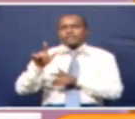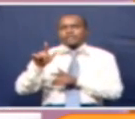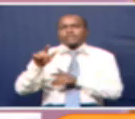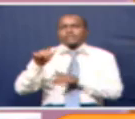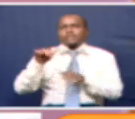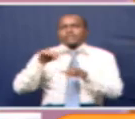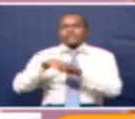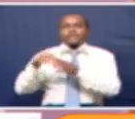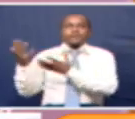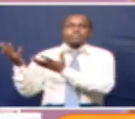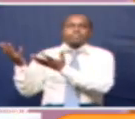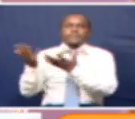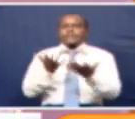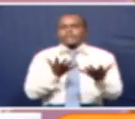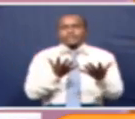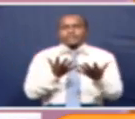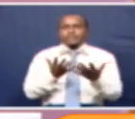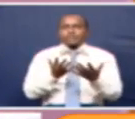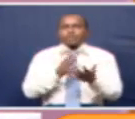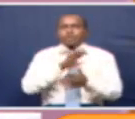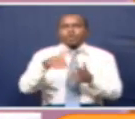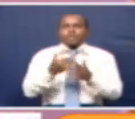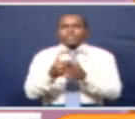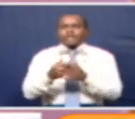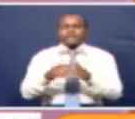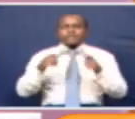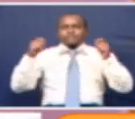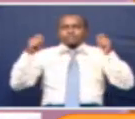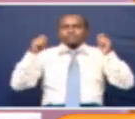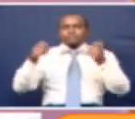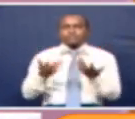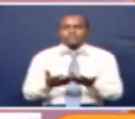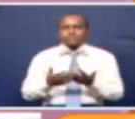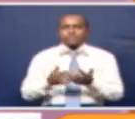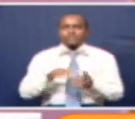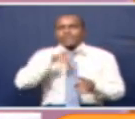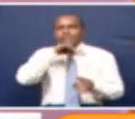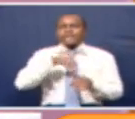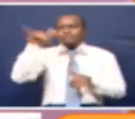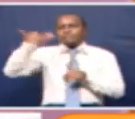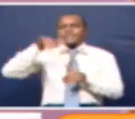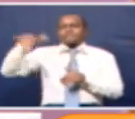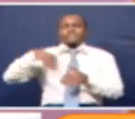bringing all that kind of shenanigan? I mean, Raila Odinga goes out and come back.